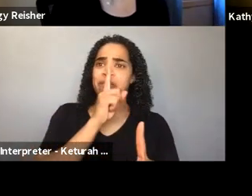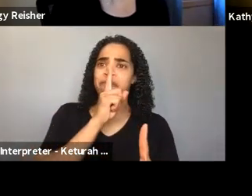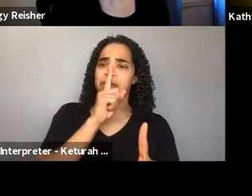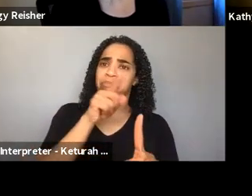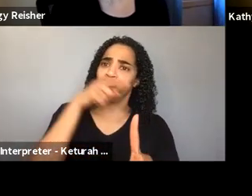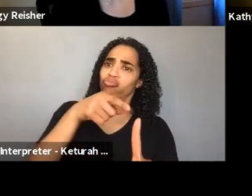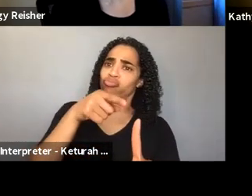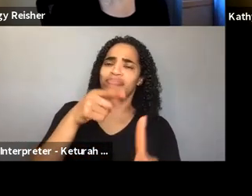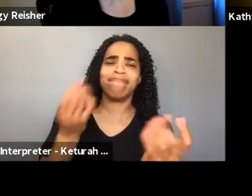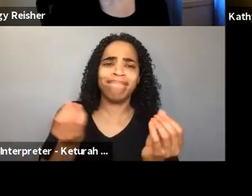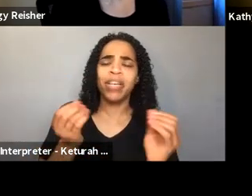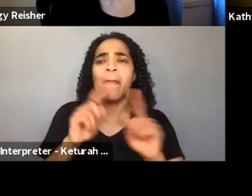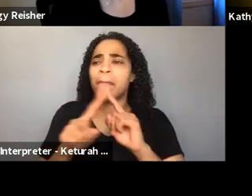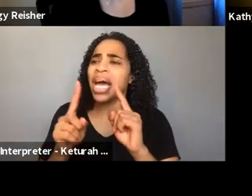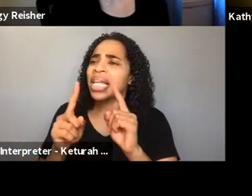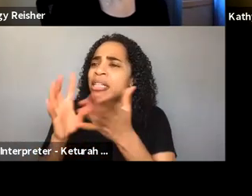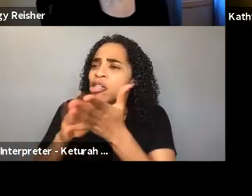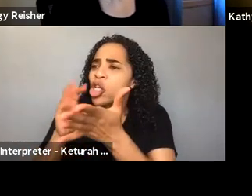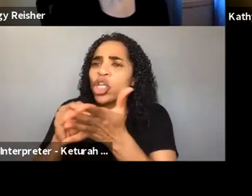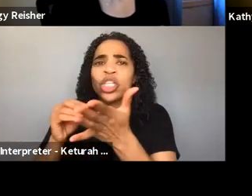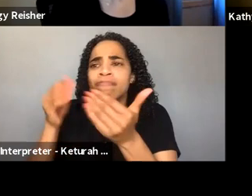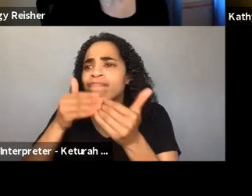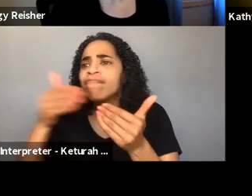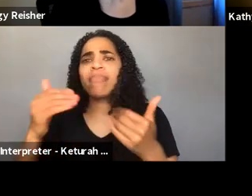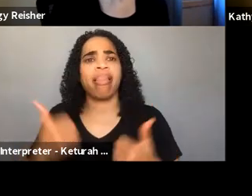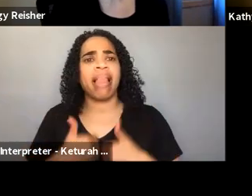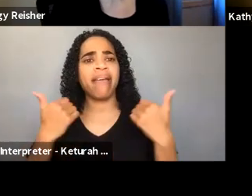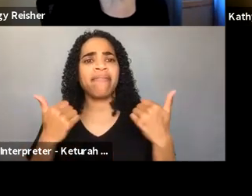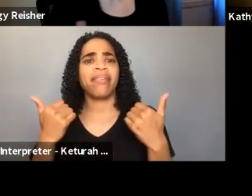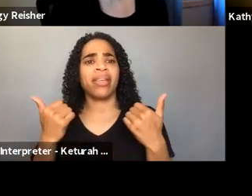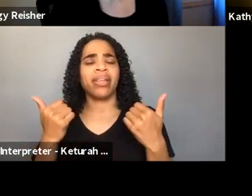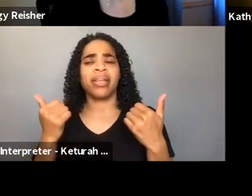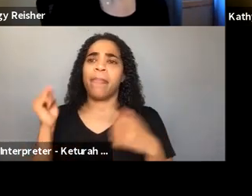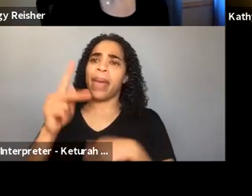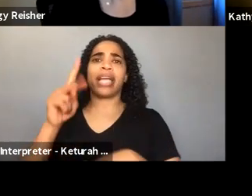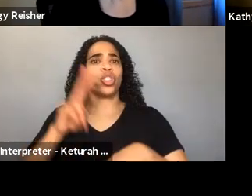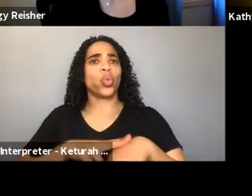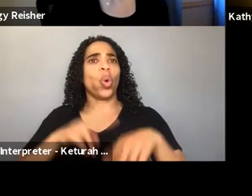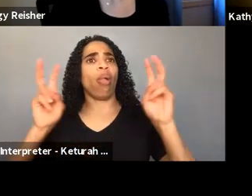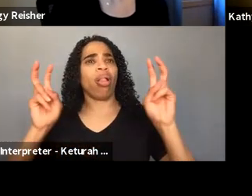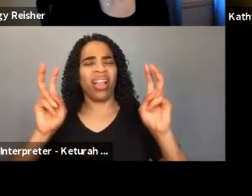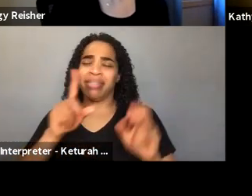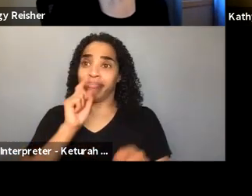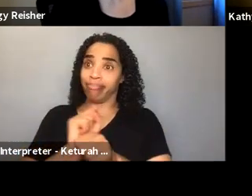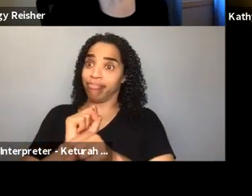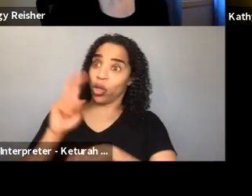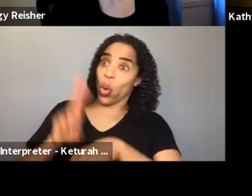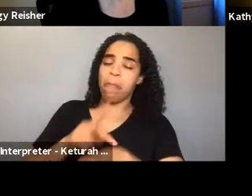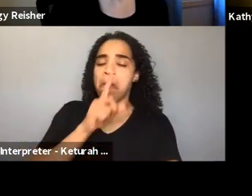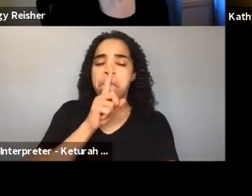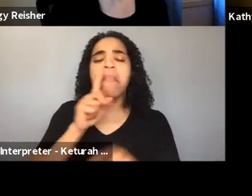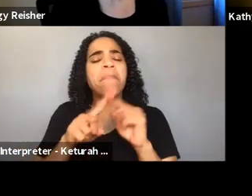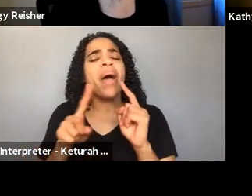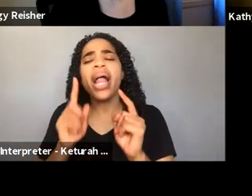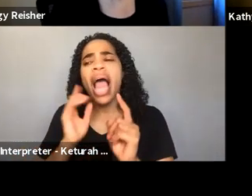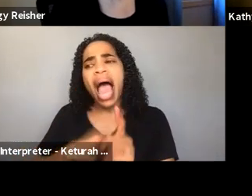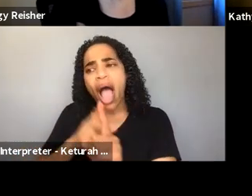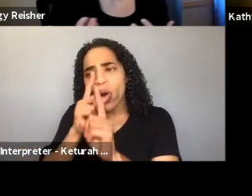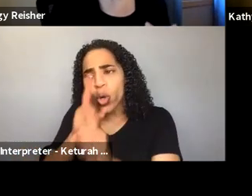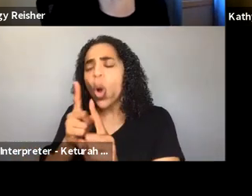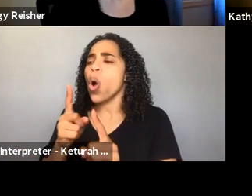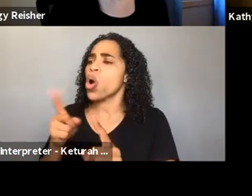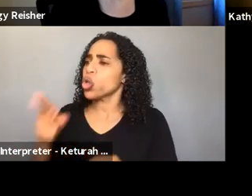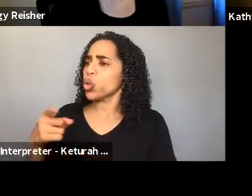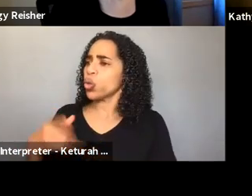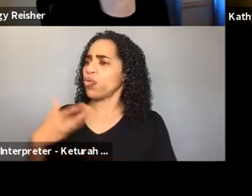normal? And it's not necessarily a normal that you want, but what can we do to help build that sense of